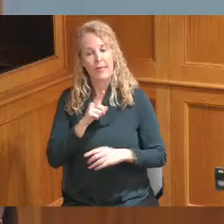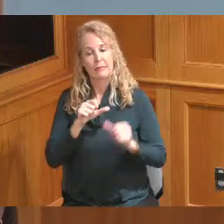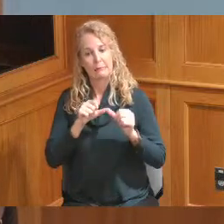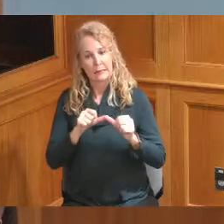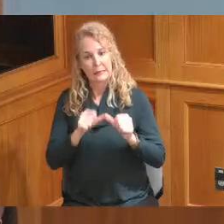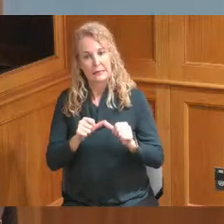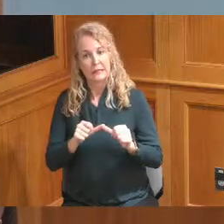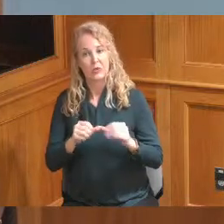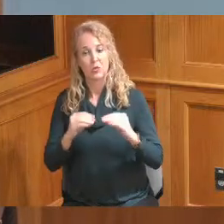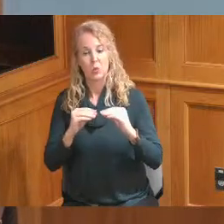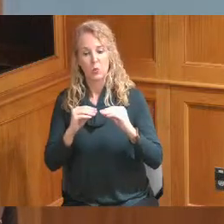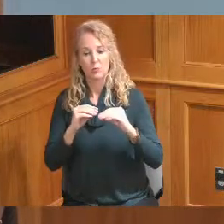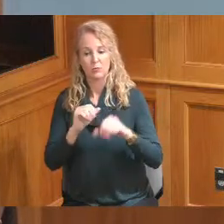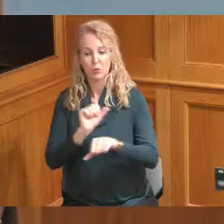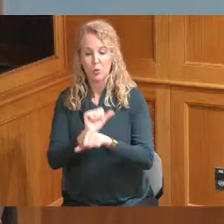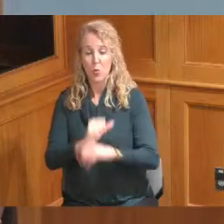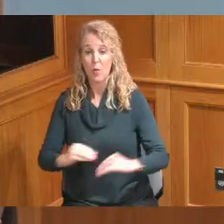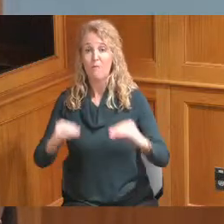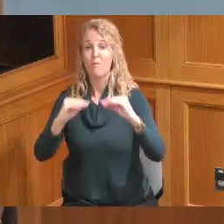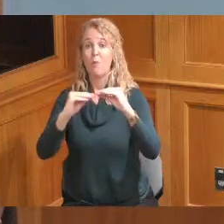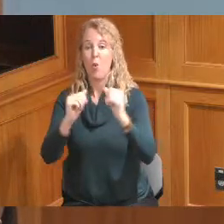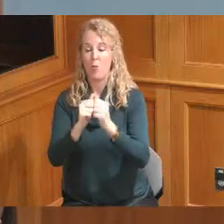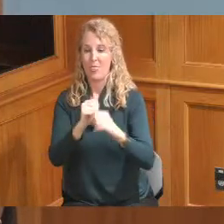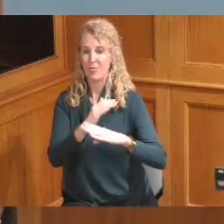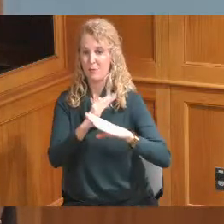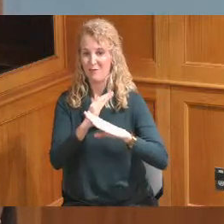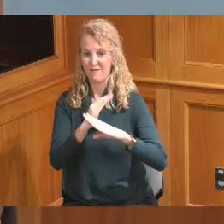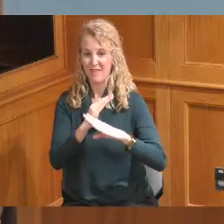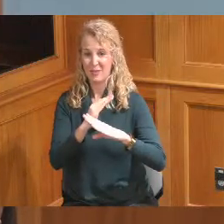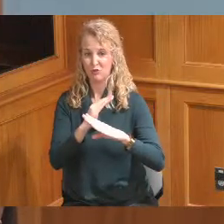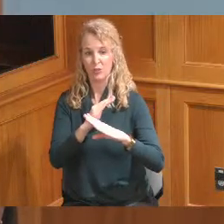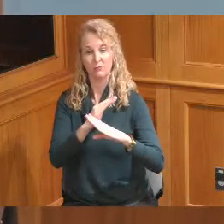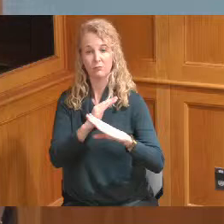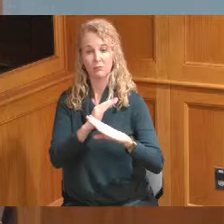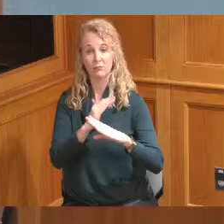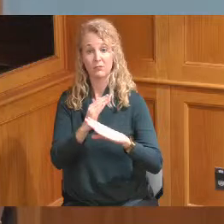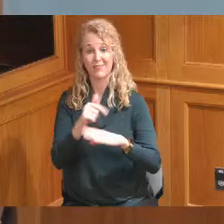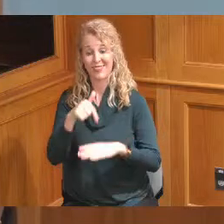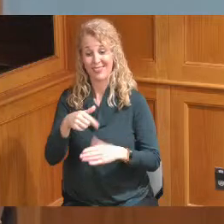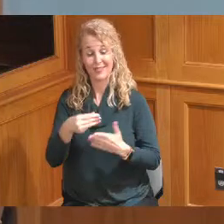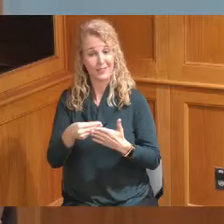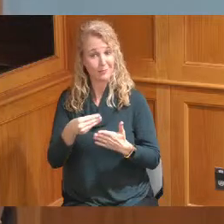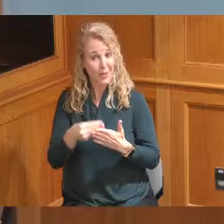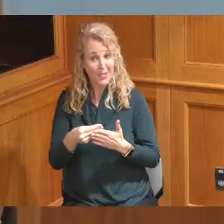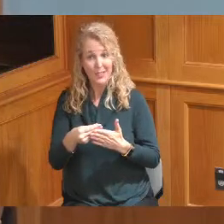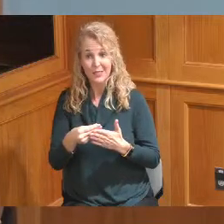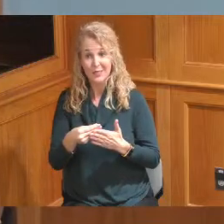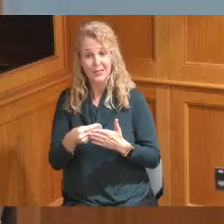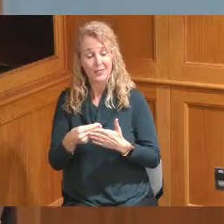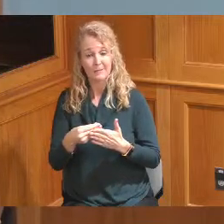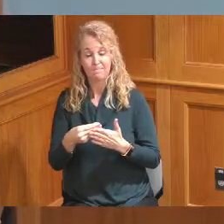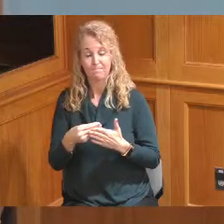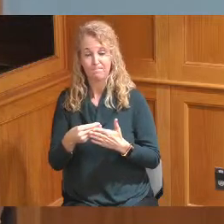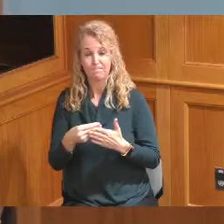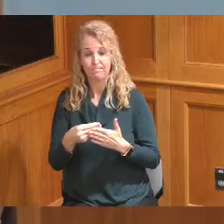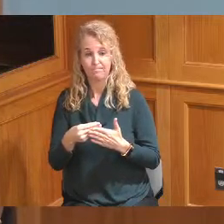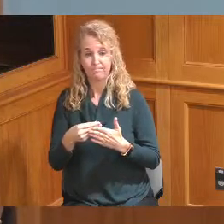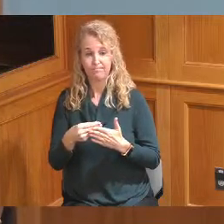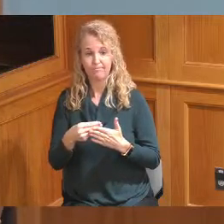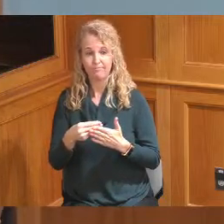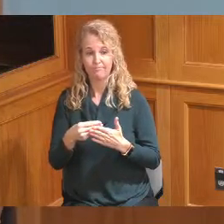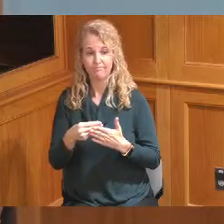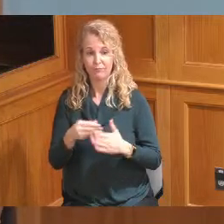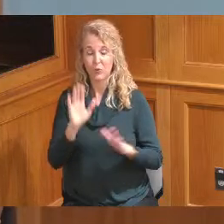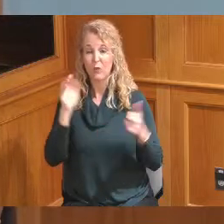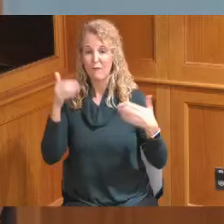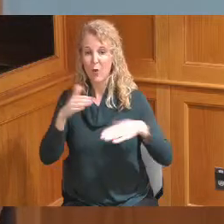to work in that space and hopefully expand that space. With this grant, we'll provide for the adolescents and